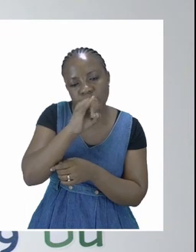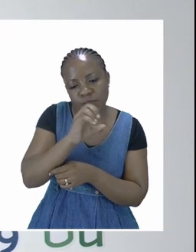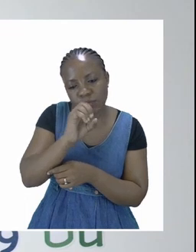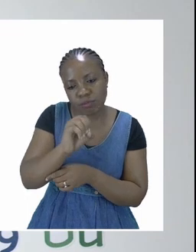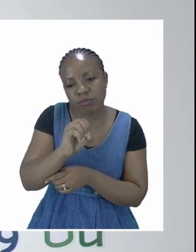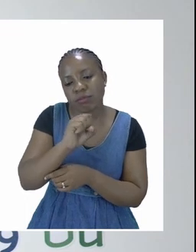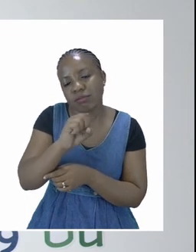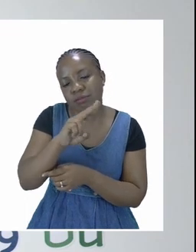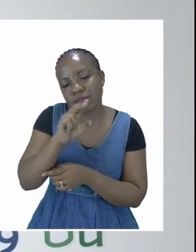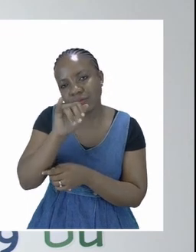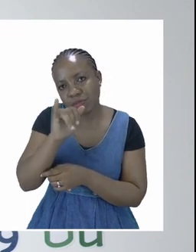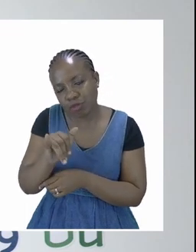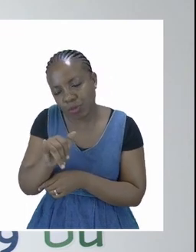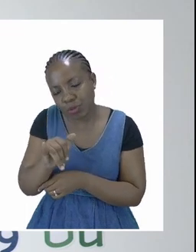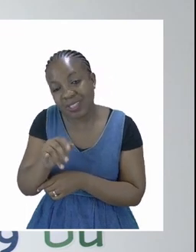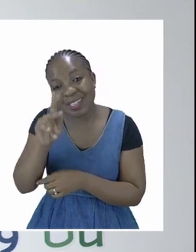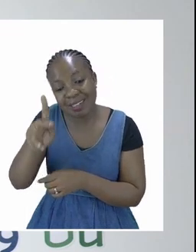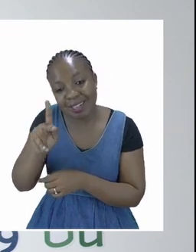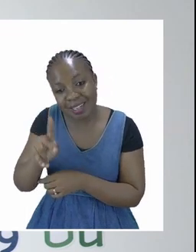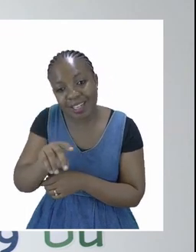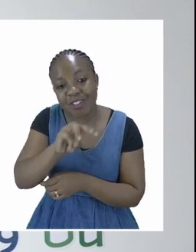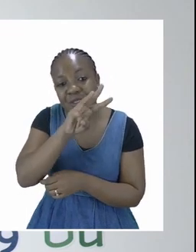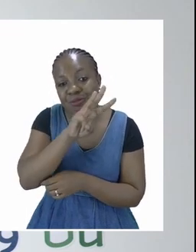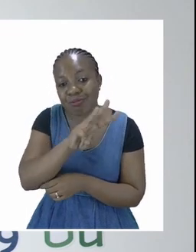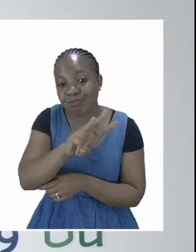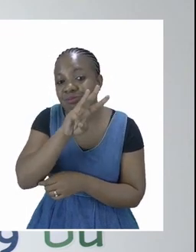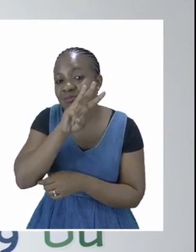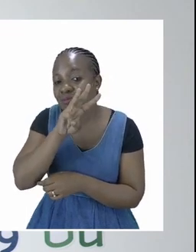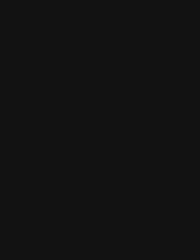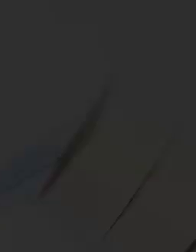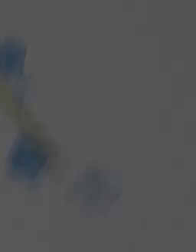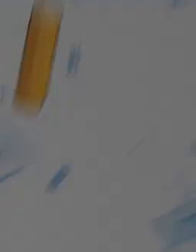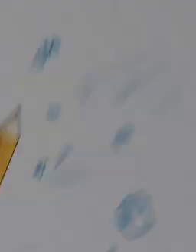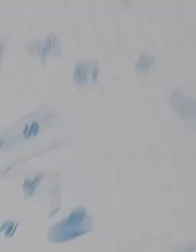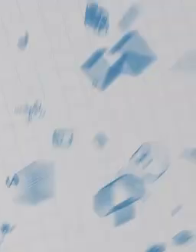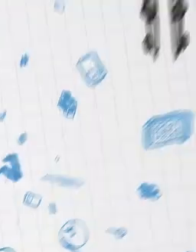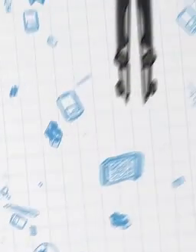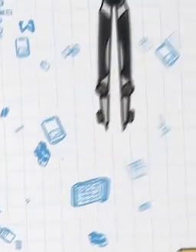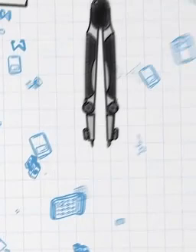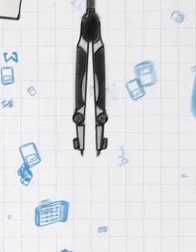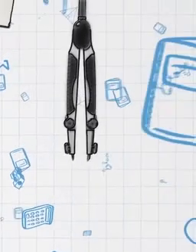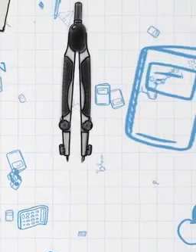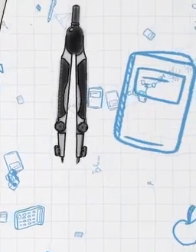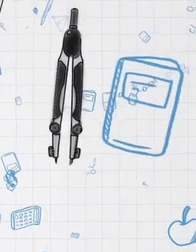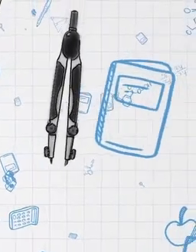our website, Zoshi Online.